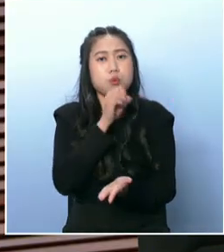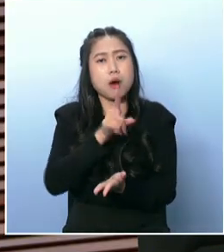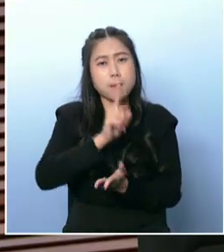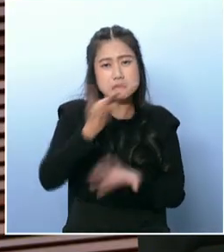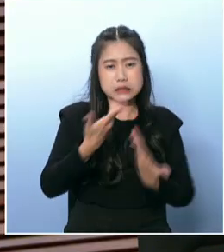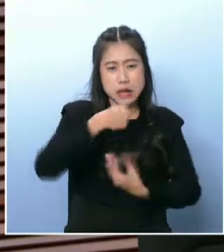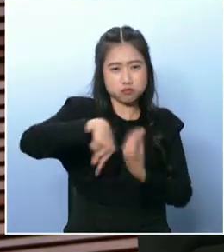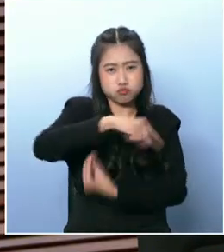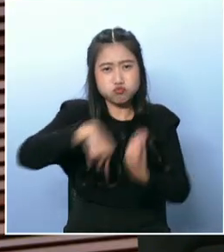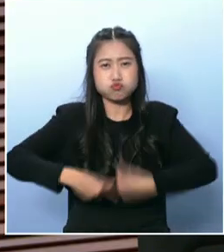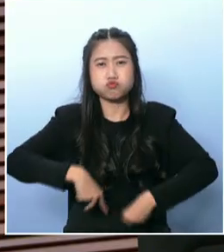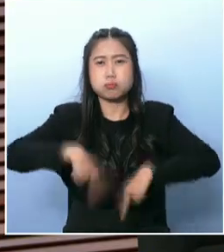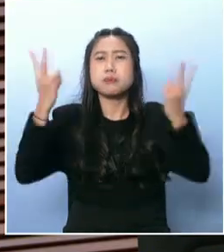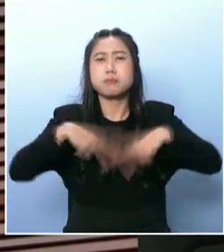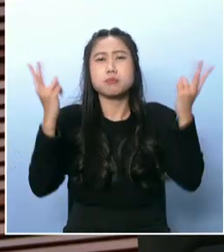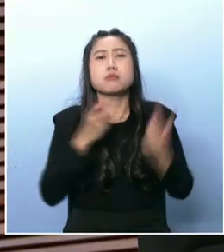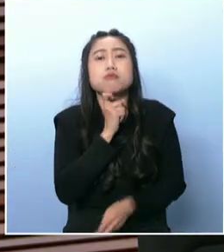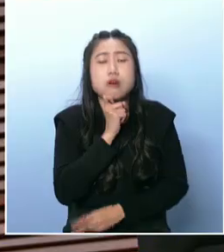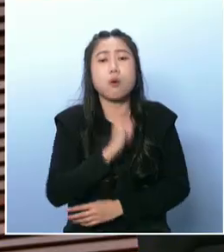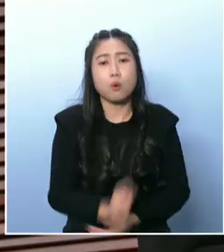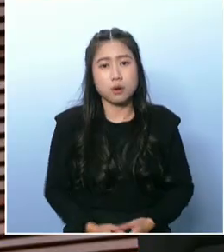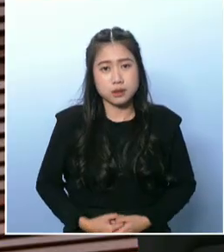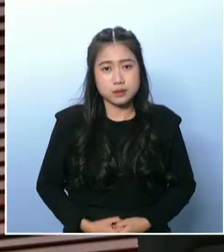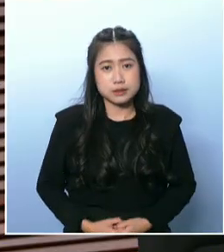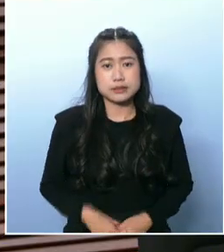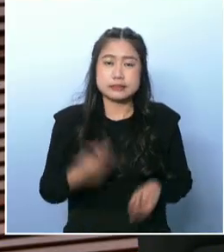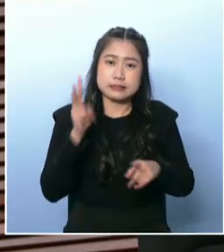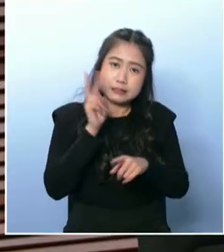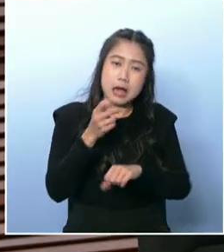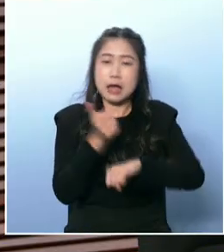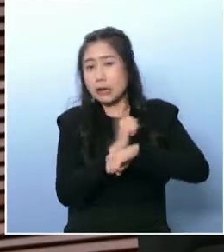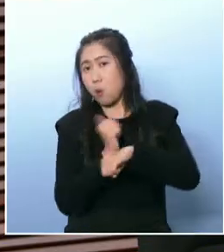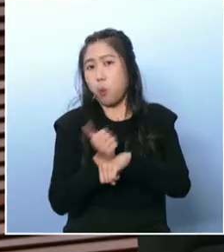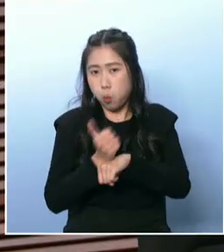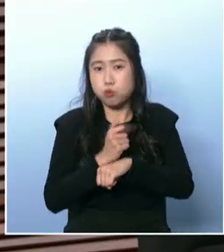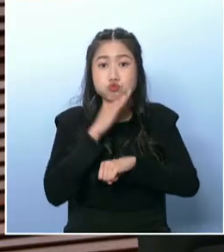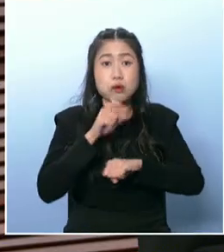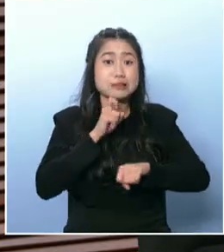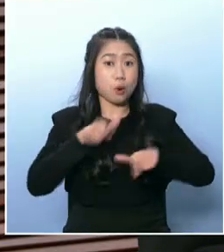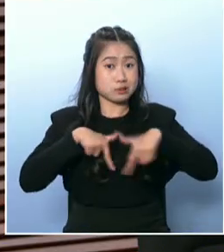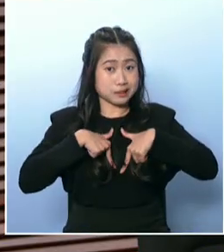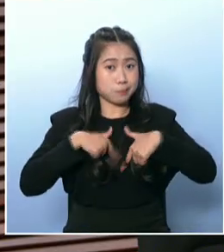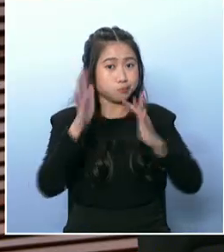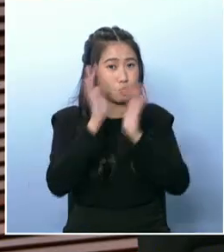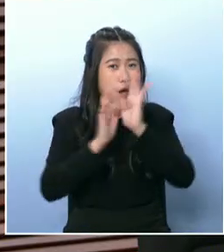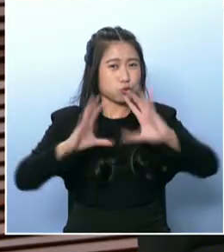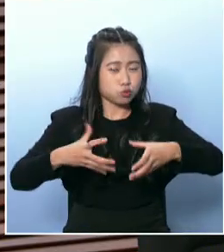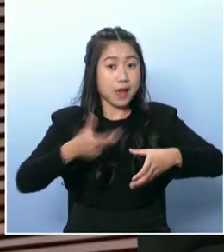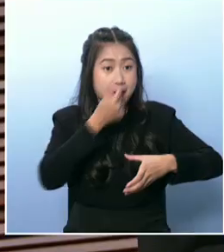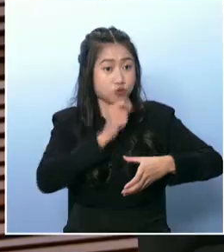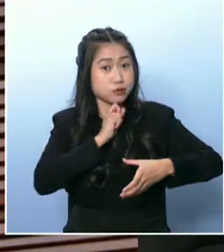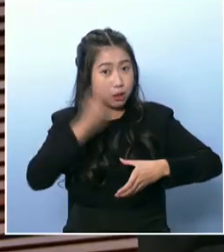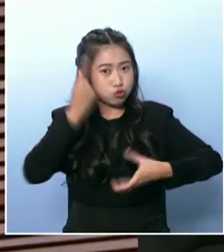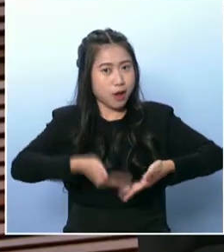private developments. But as the Commission has pointed out, because of the market developments, we hope that there will be some